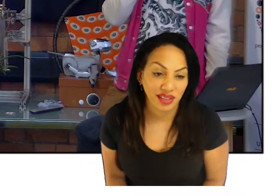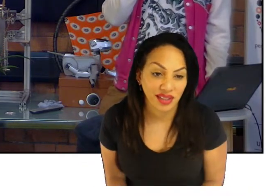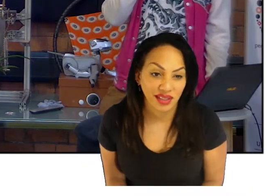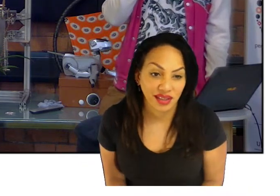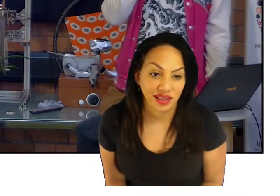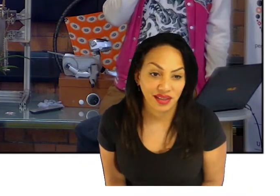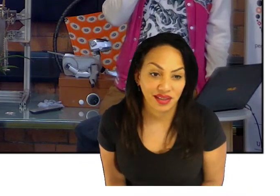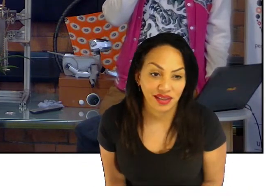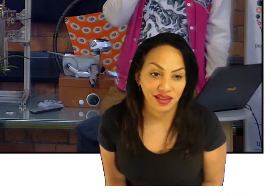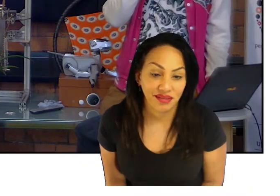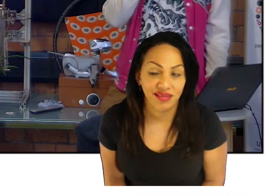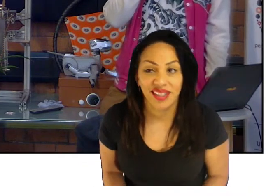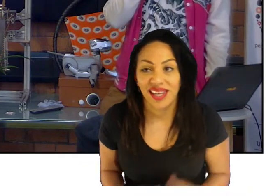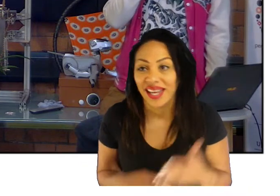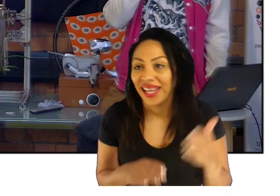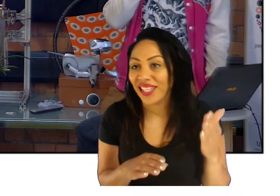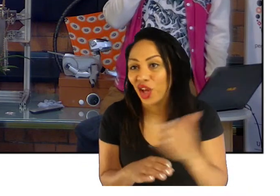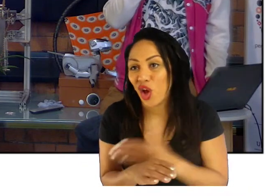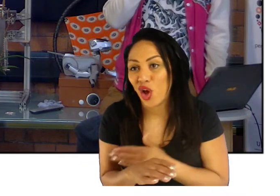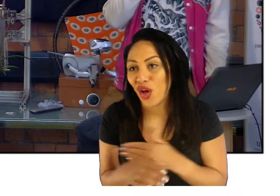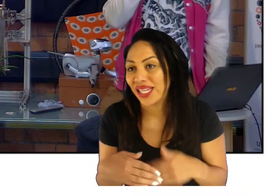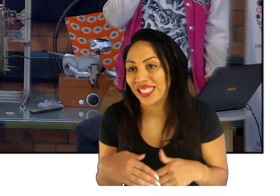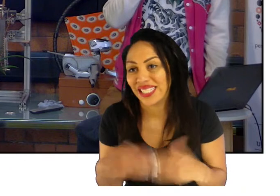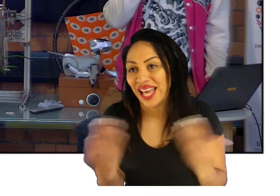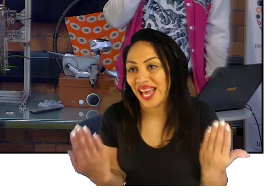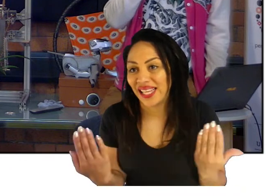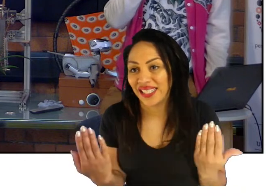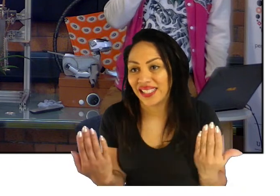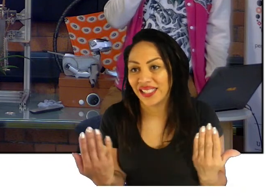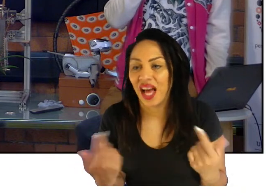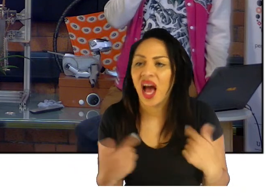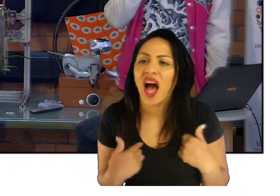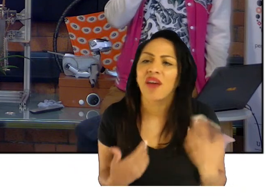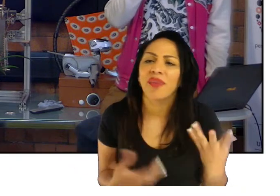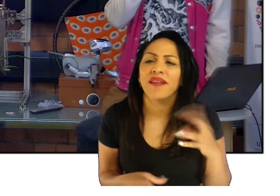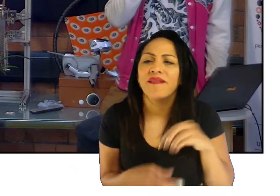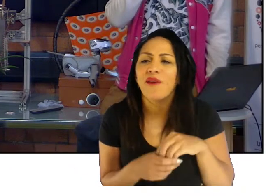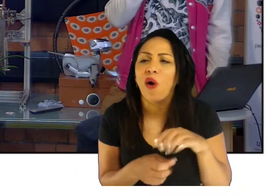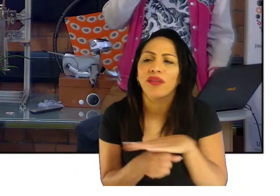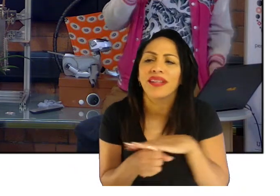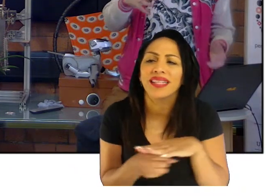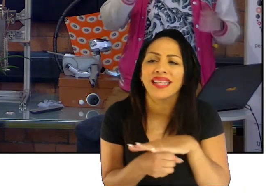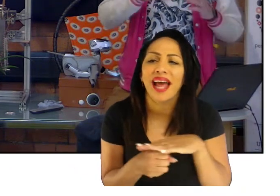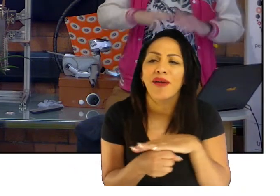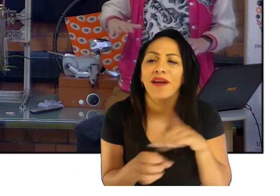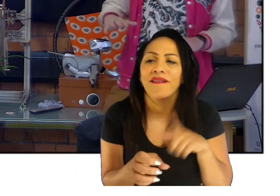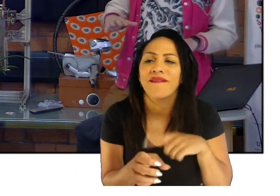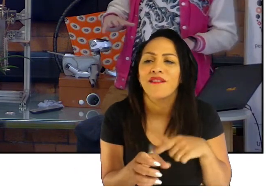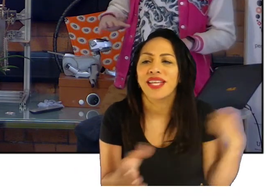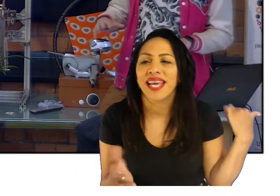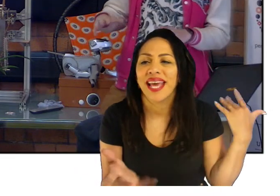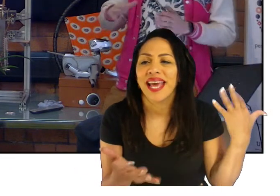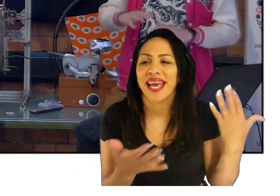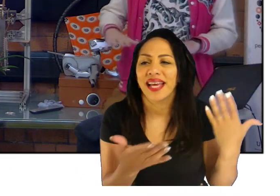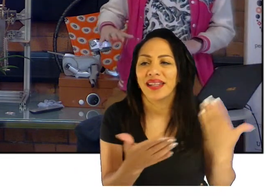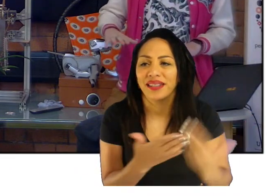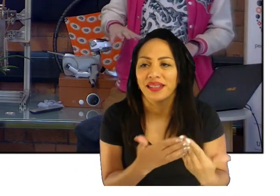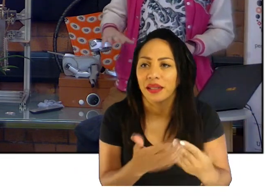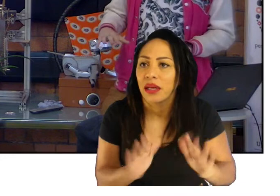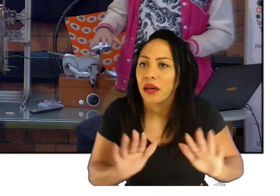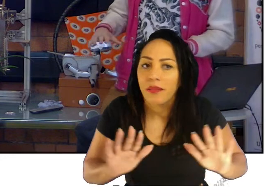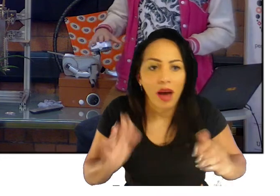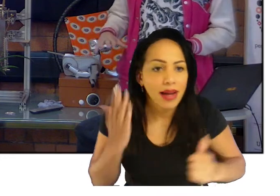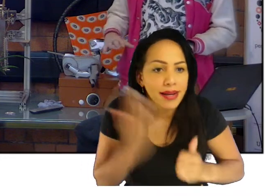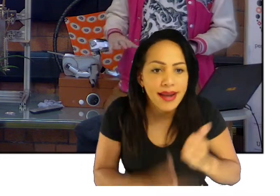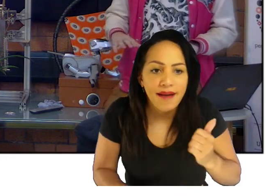arguably early days. Arguably, I've been doing this for years and not calling it radical wellbeing and not calling it